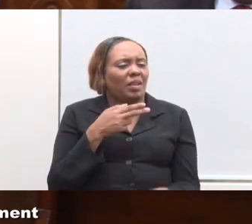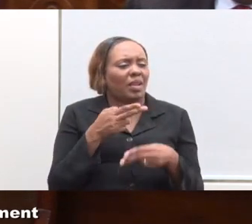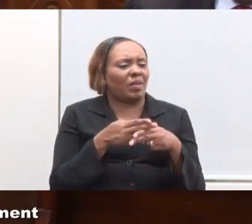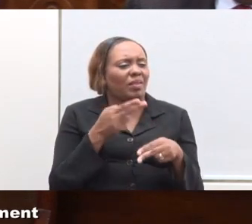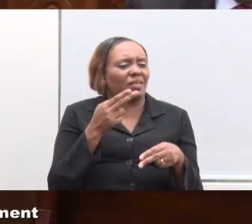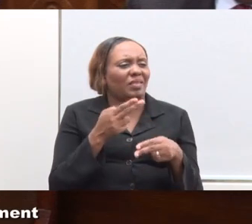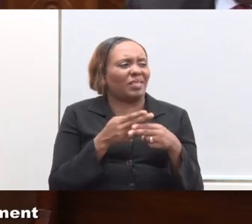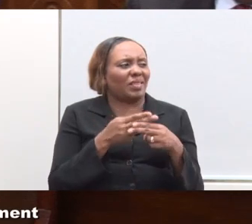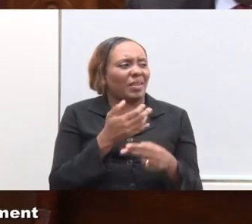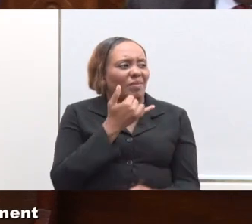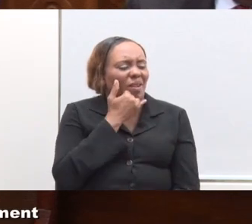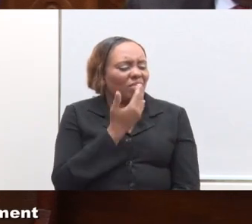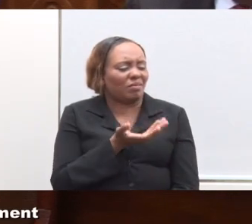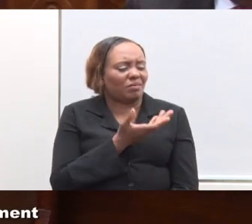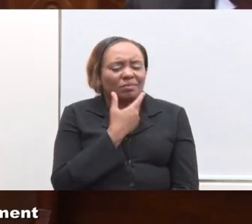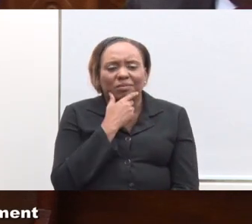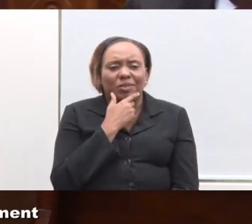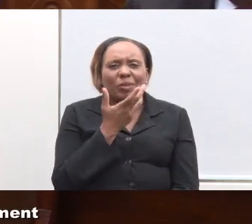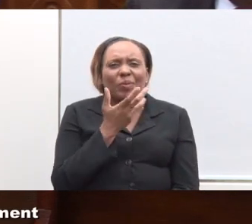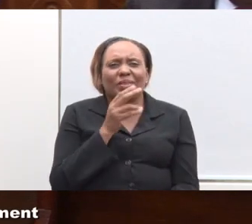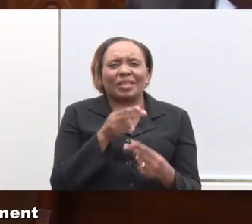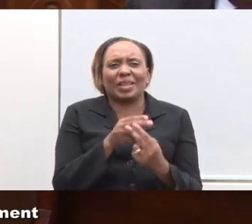Enlico.